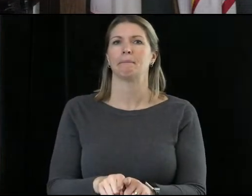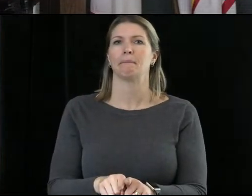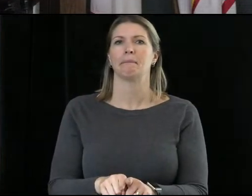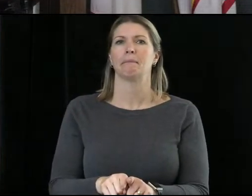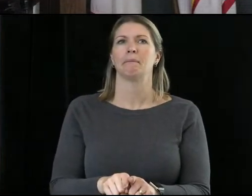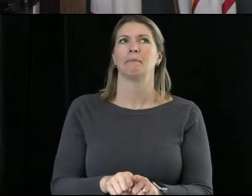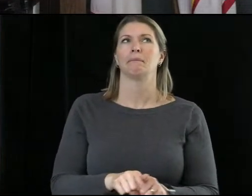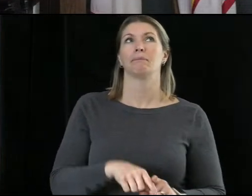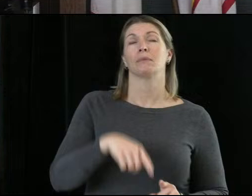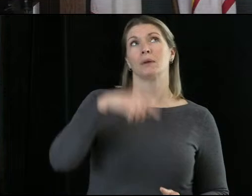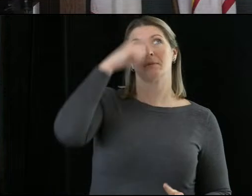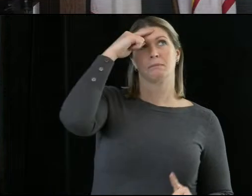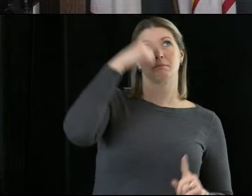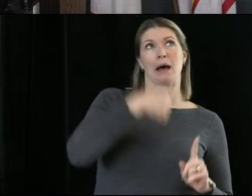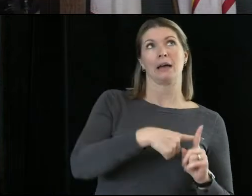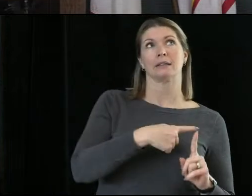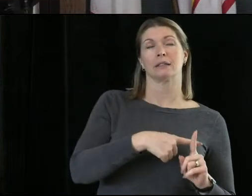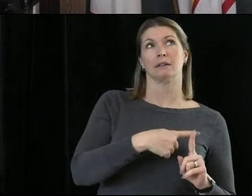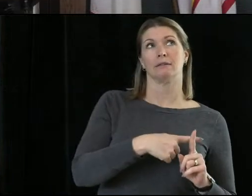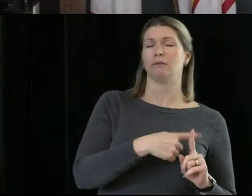Lisa created from this is that